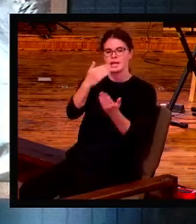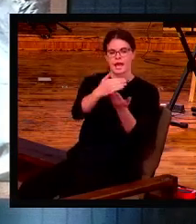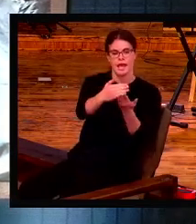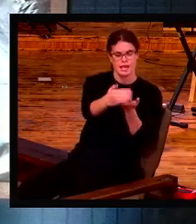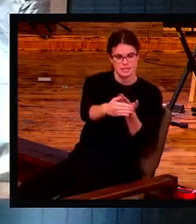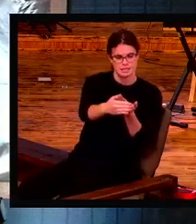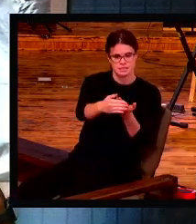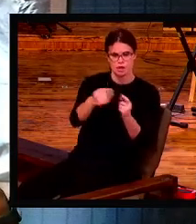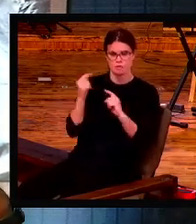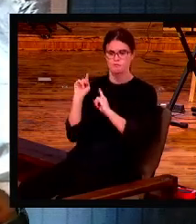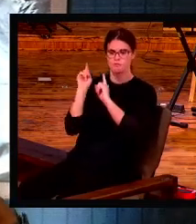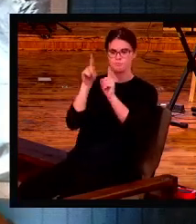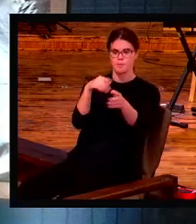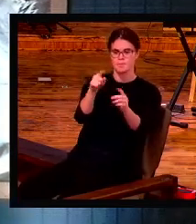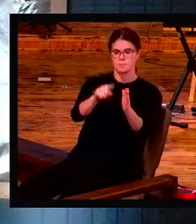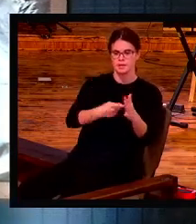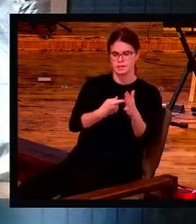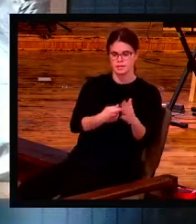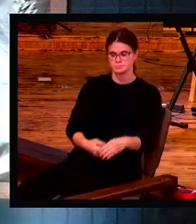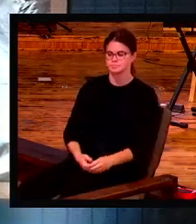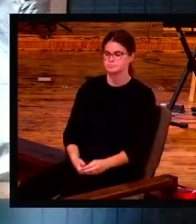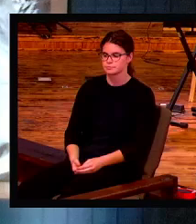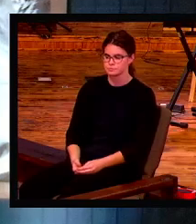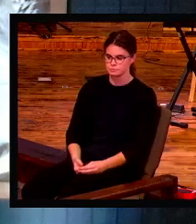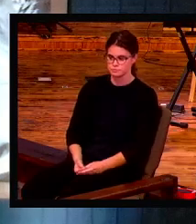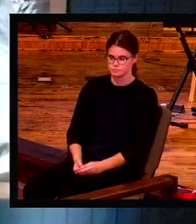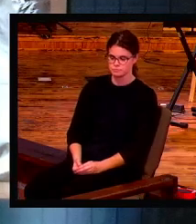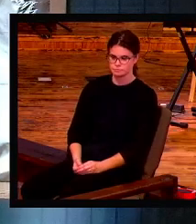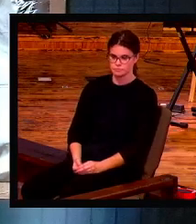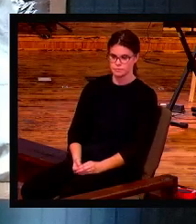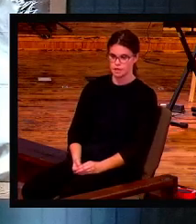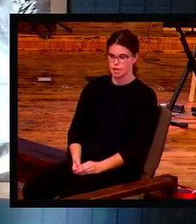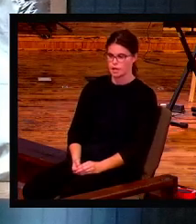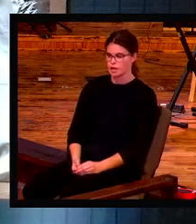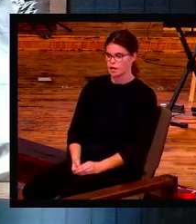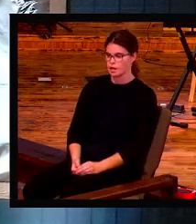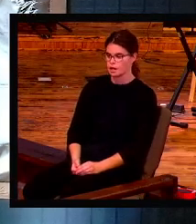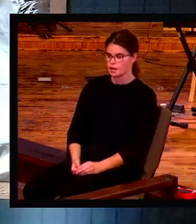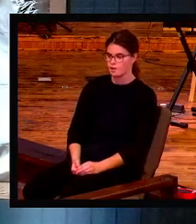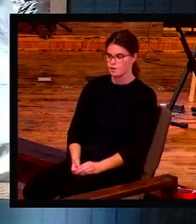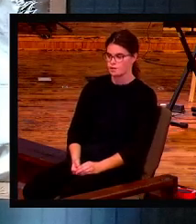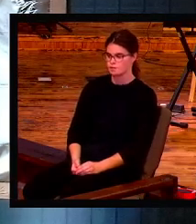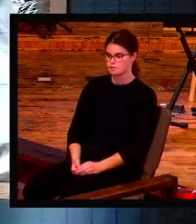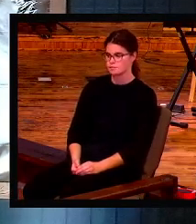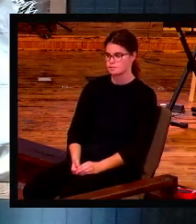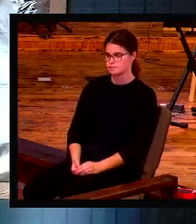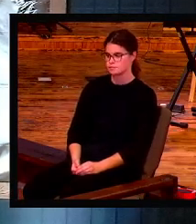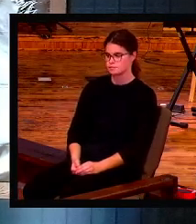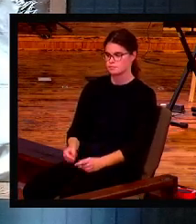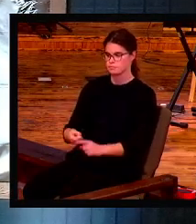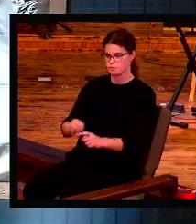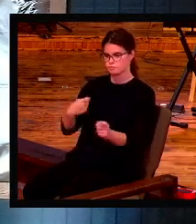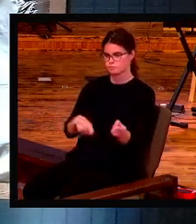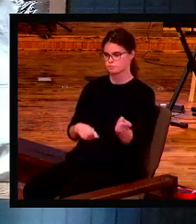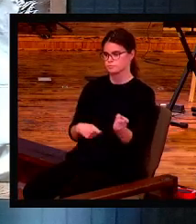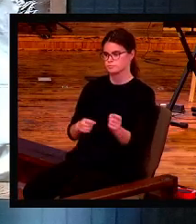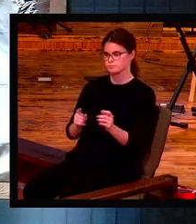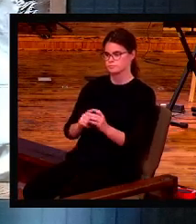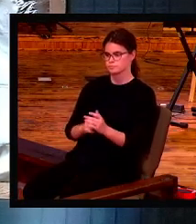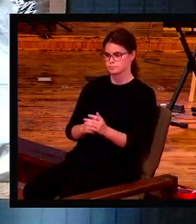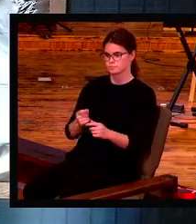In other words, God does not start something until he is already